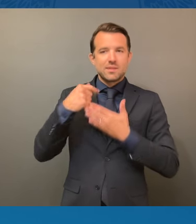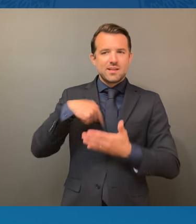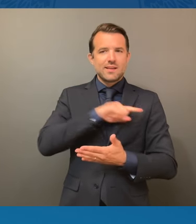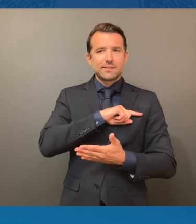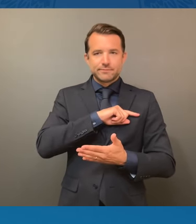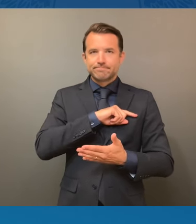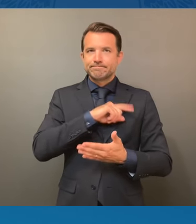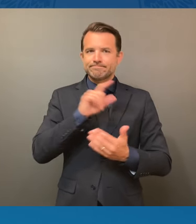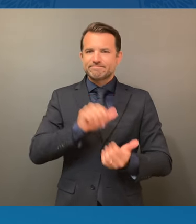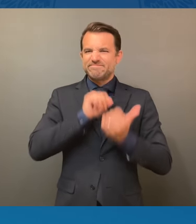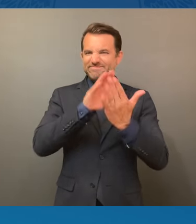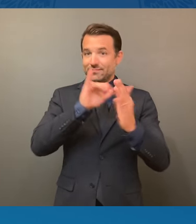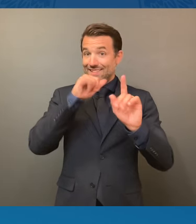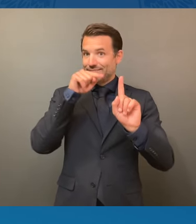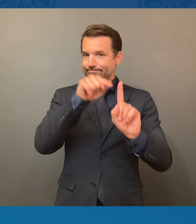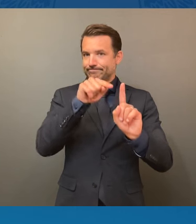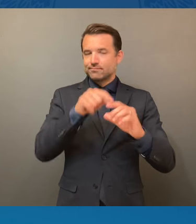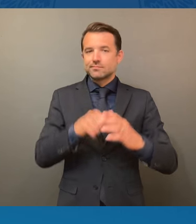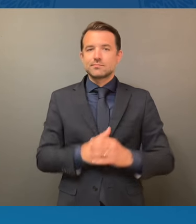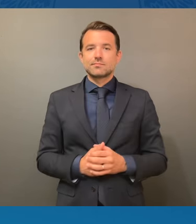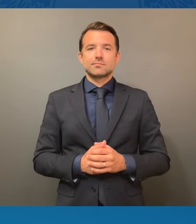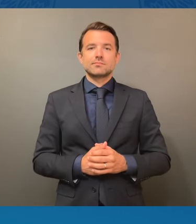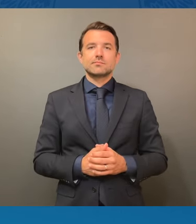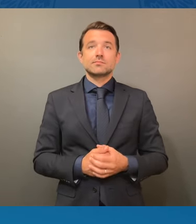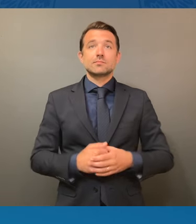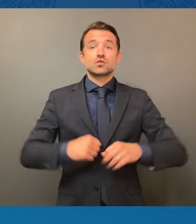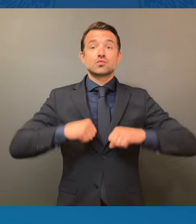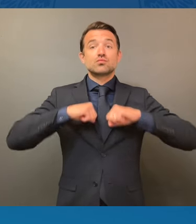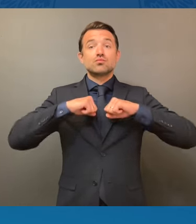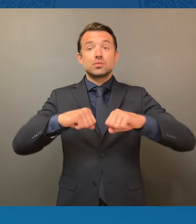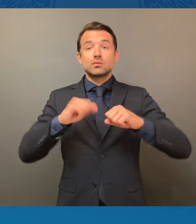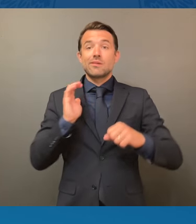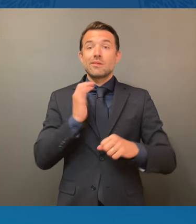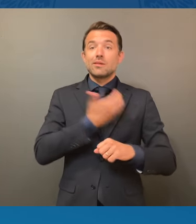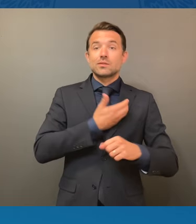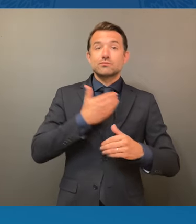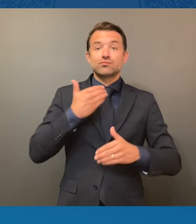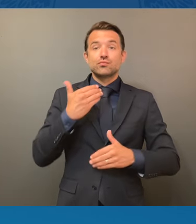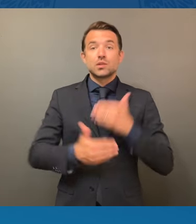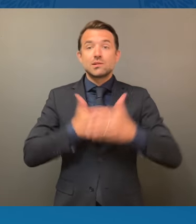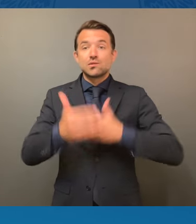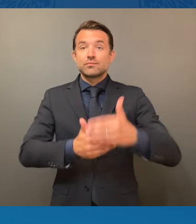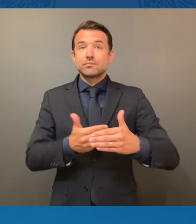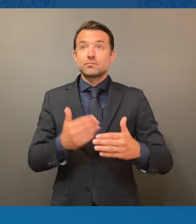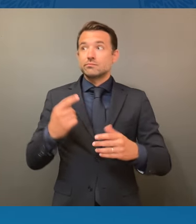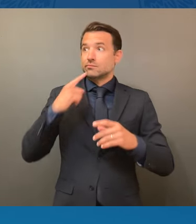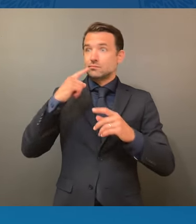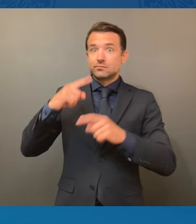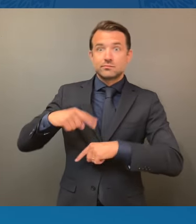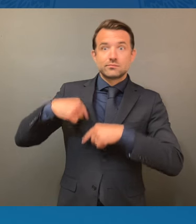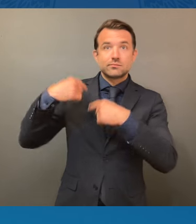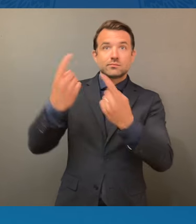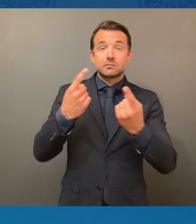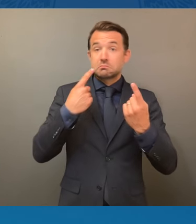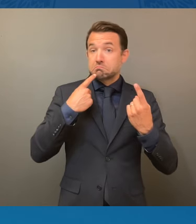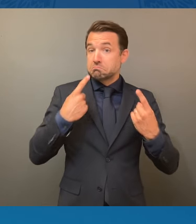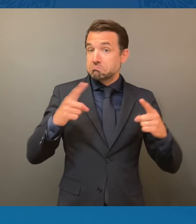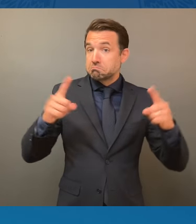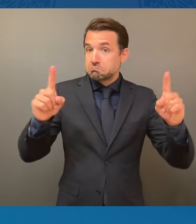protect this progress, the progress we have achieved so far, and to